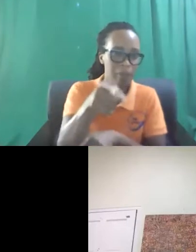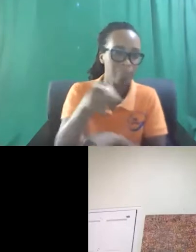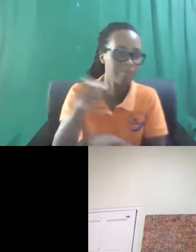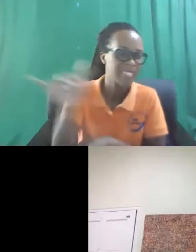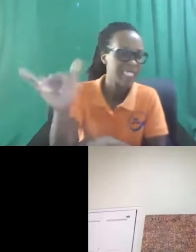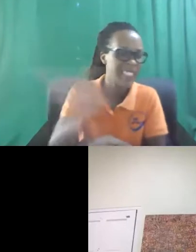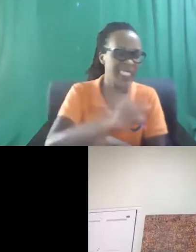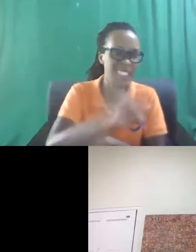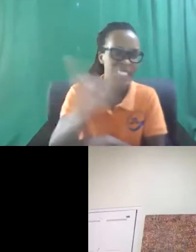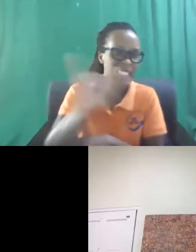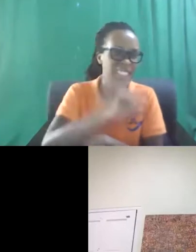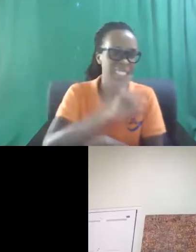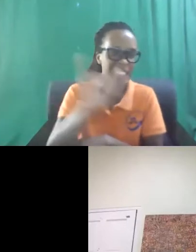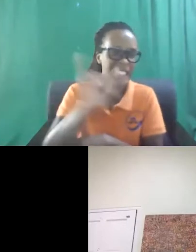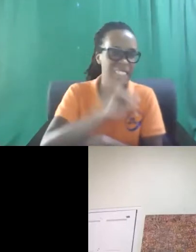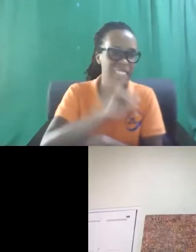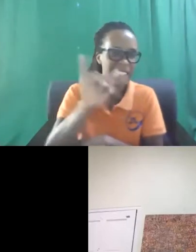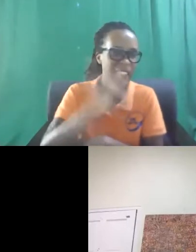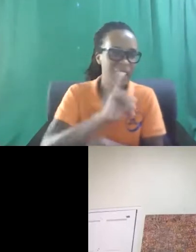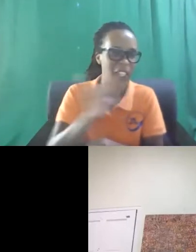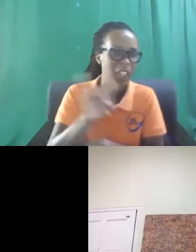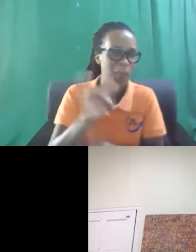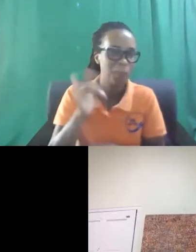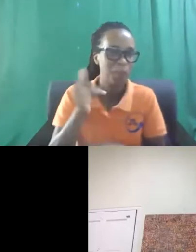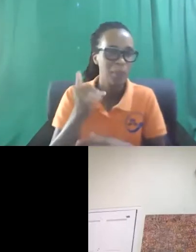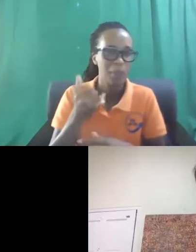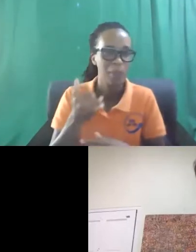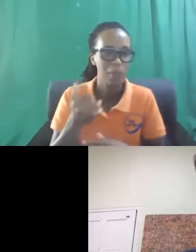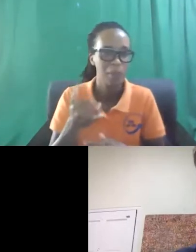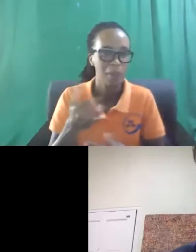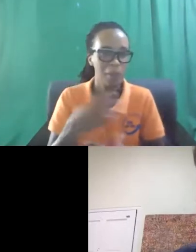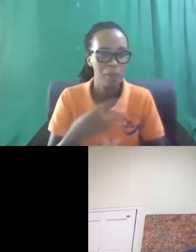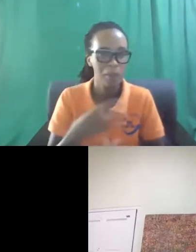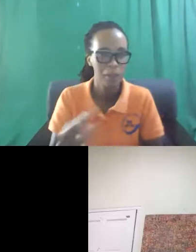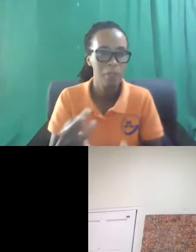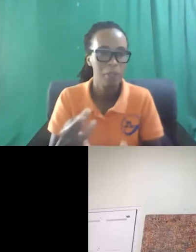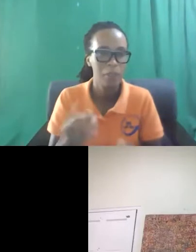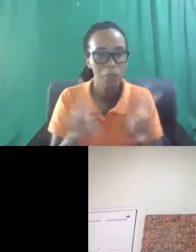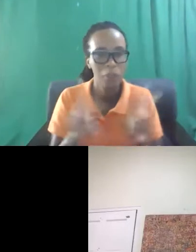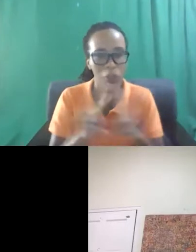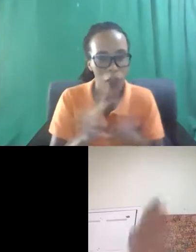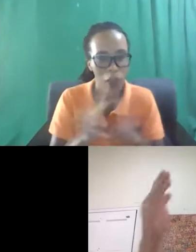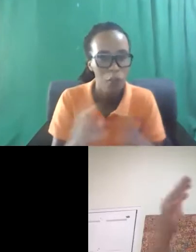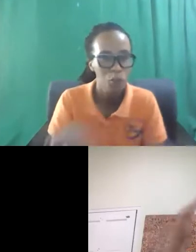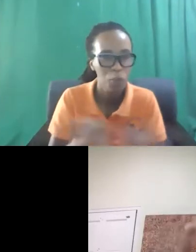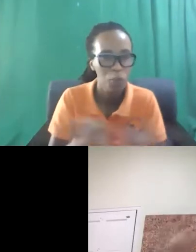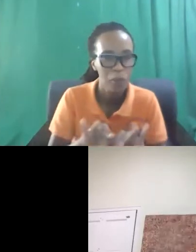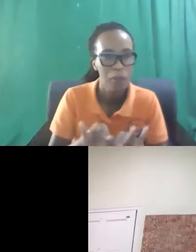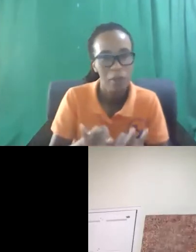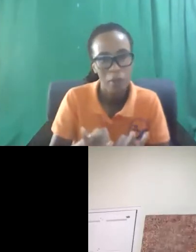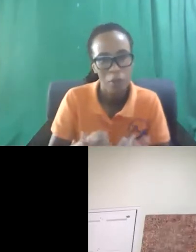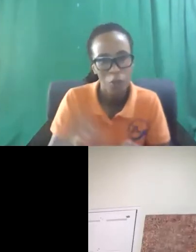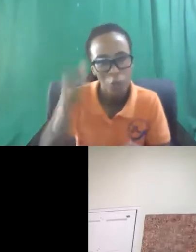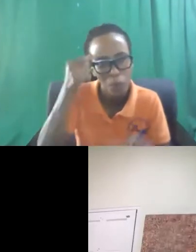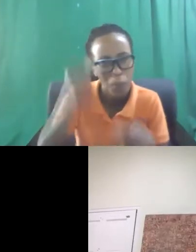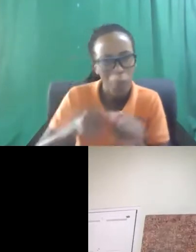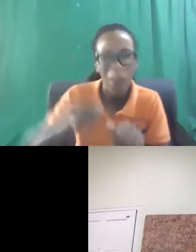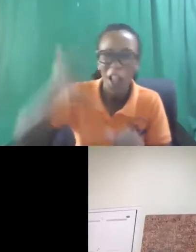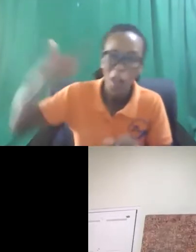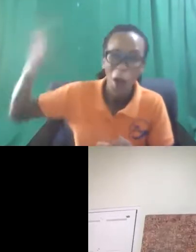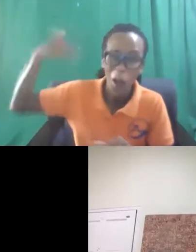spare you for now. And probably people who've already taken my classes have heard versions of this going back several generations.